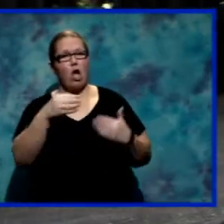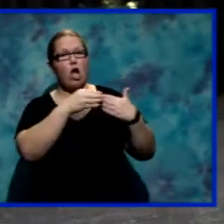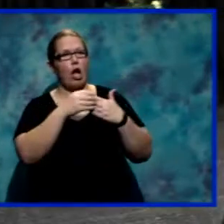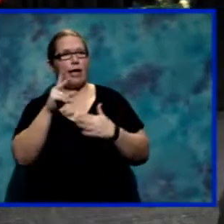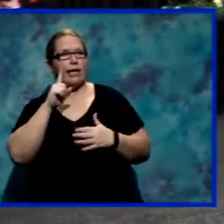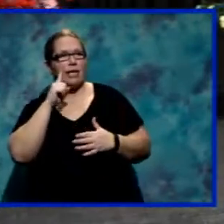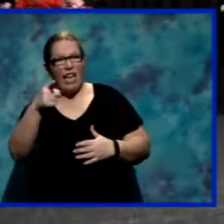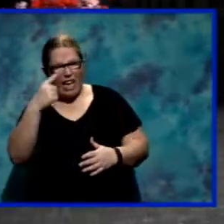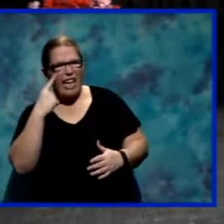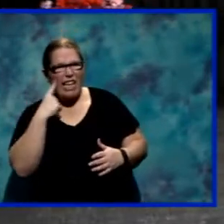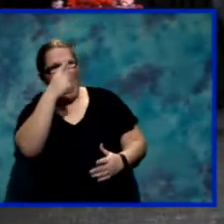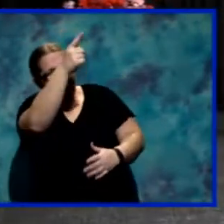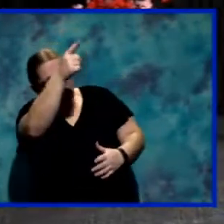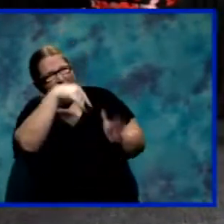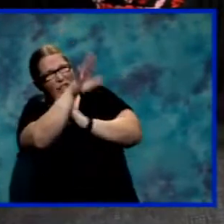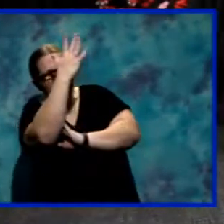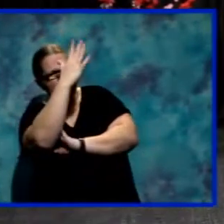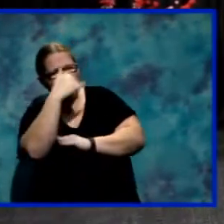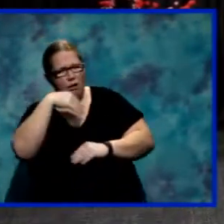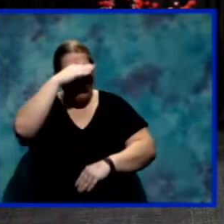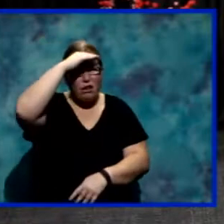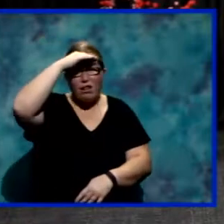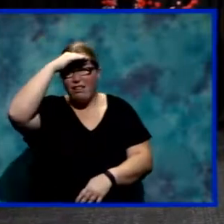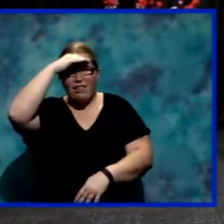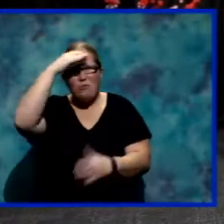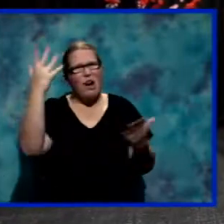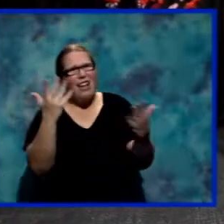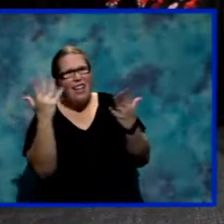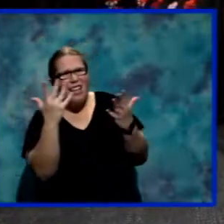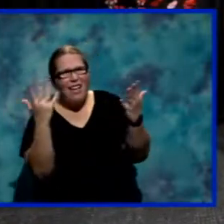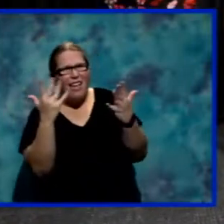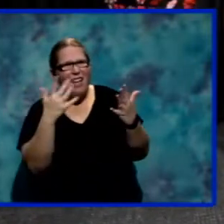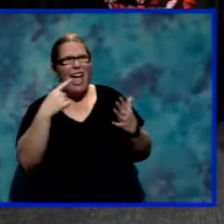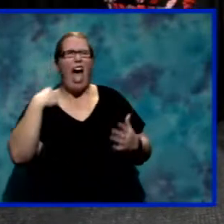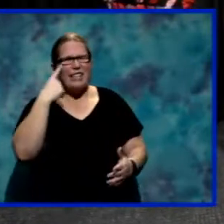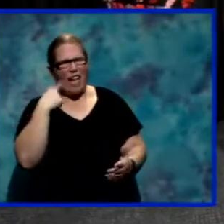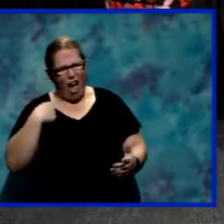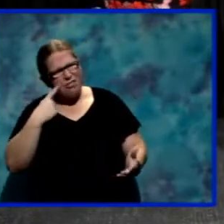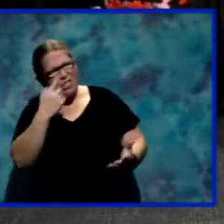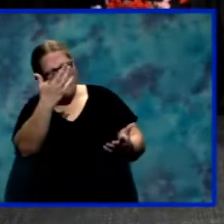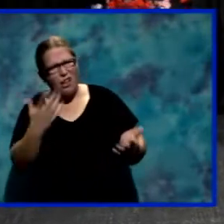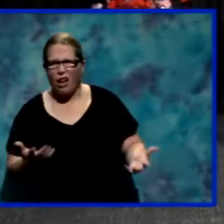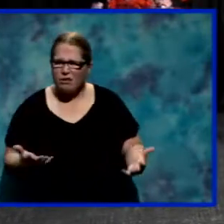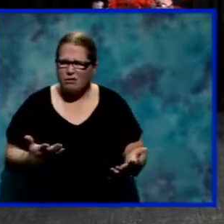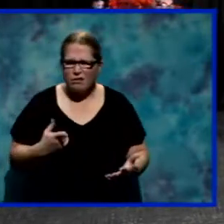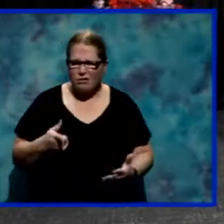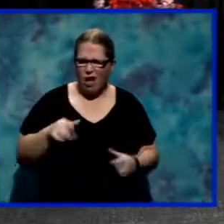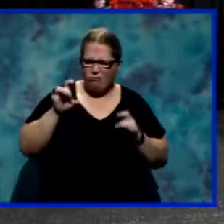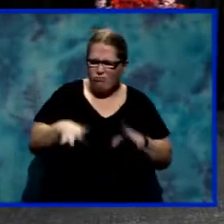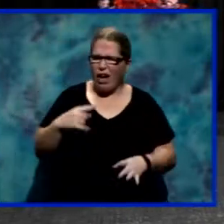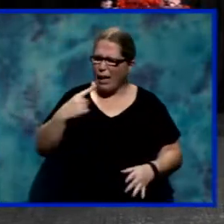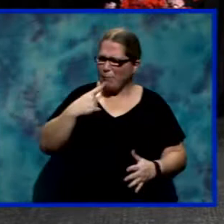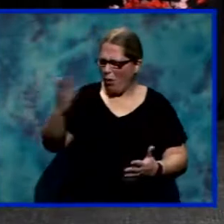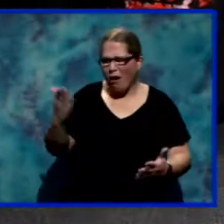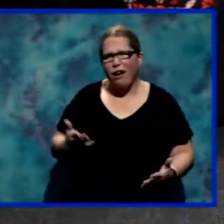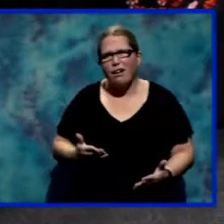kept saying to us, he's up there. He's up there in the tree. And I'm going, where is he? He's up there. Come on, you Aussie boy. You can see. I